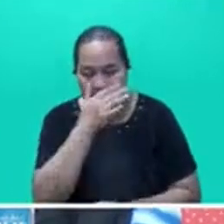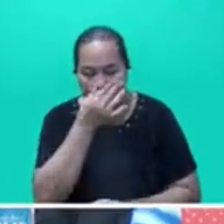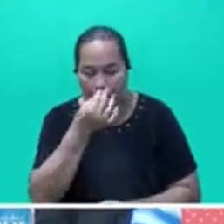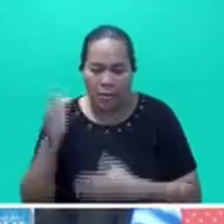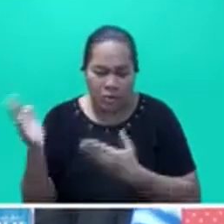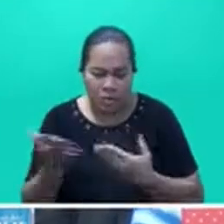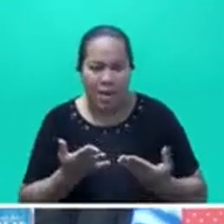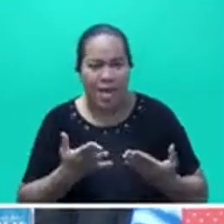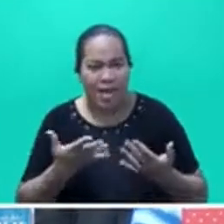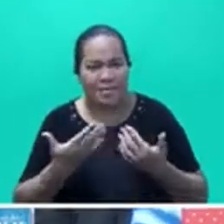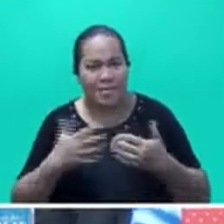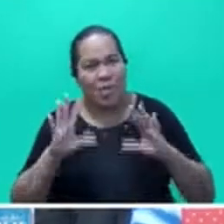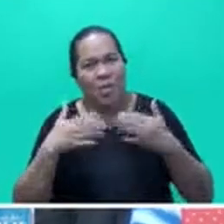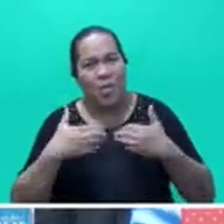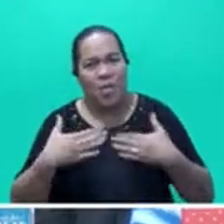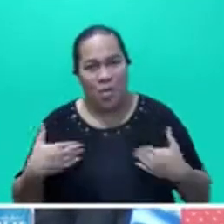prosperity and of course